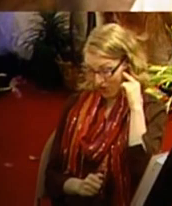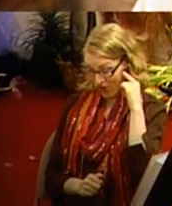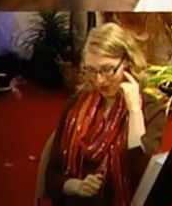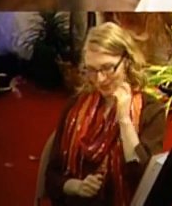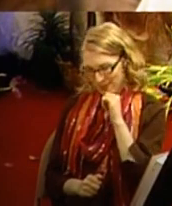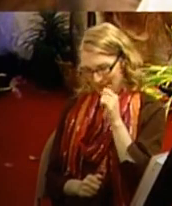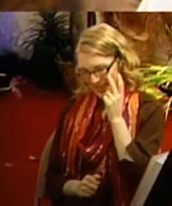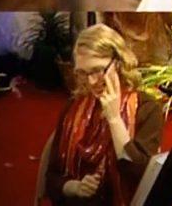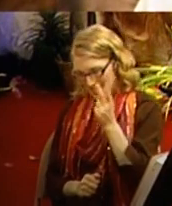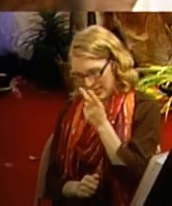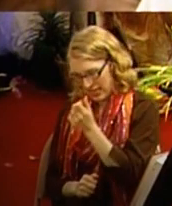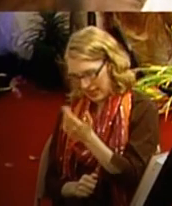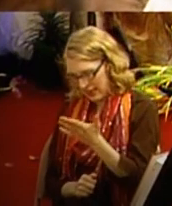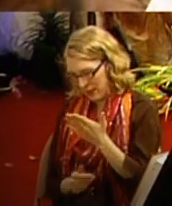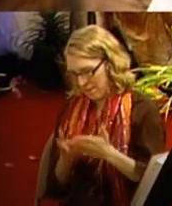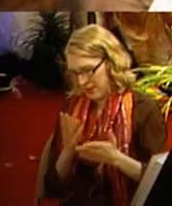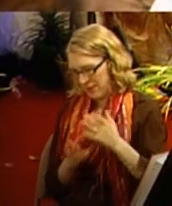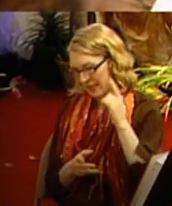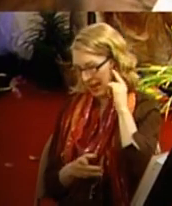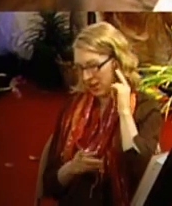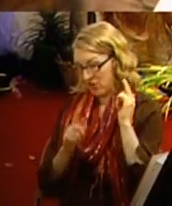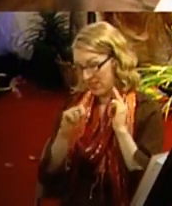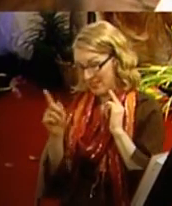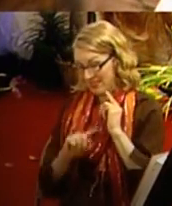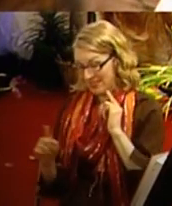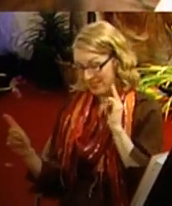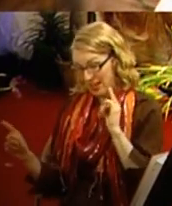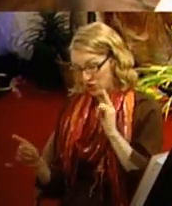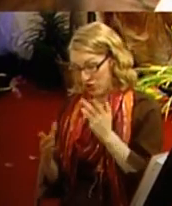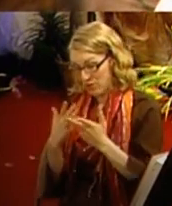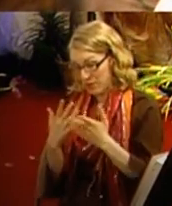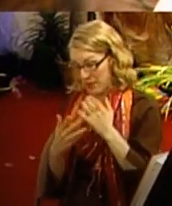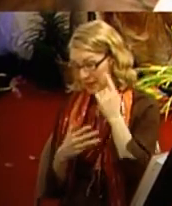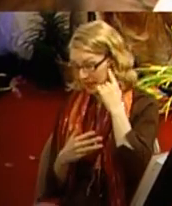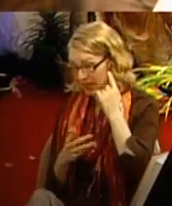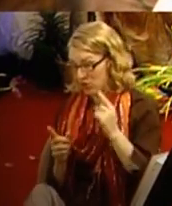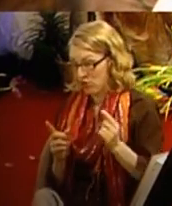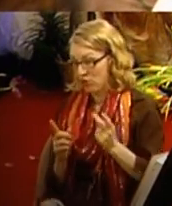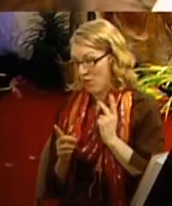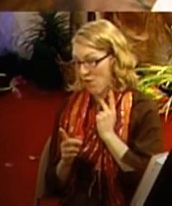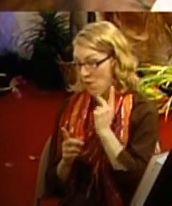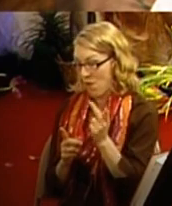heard thunder. Perhaps they heard the voice of God.